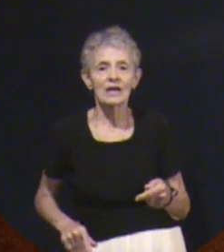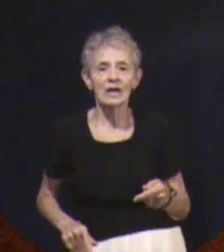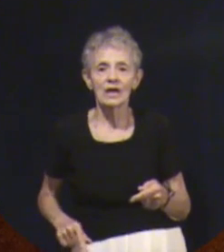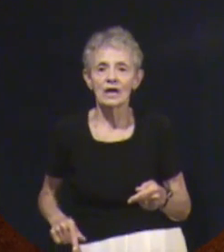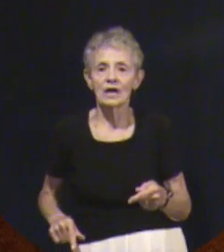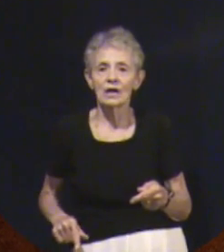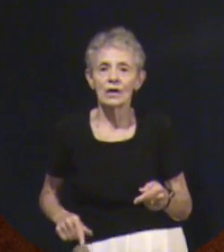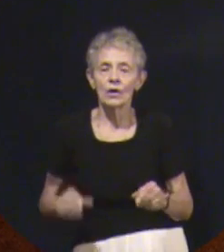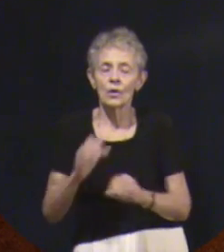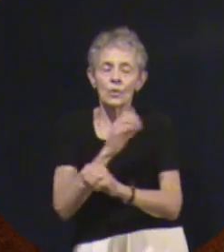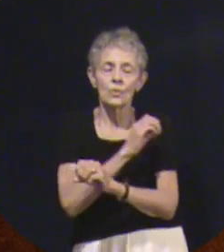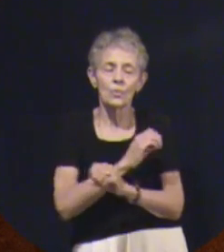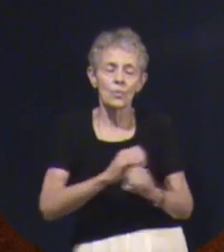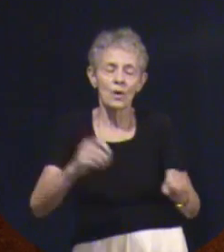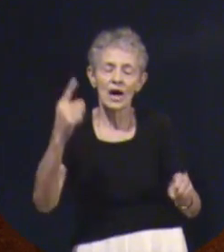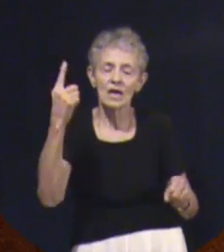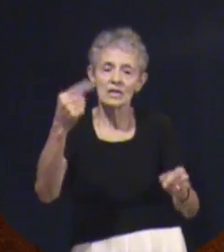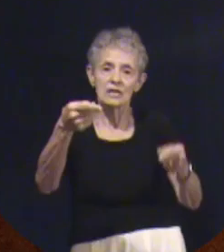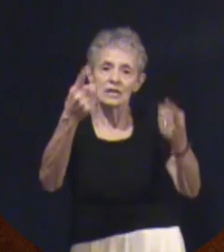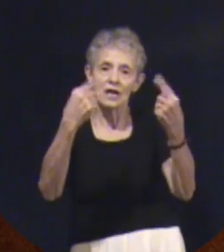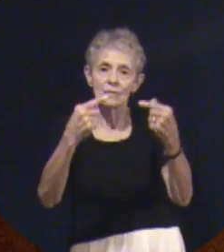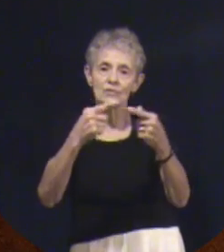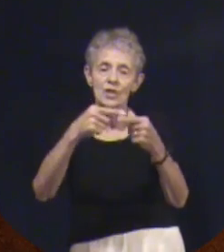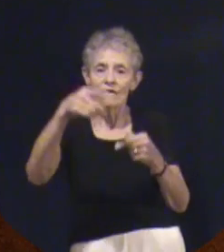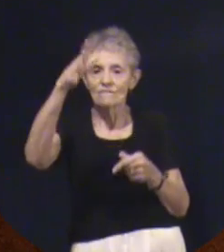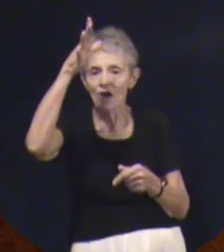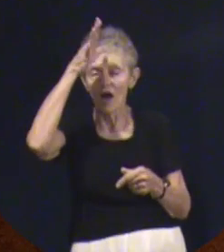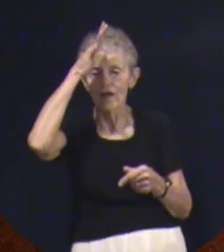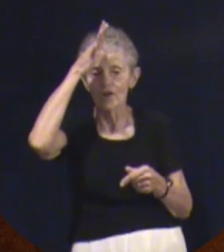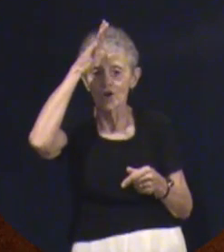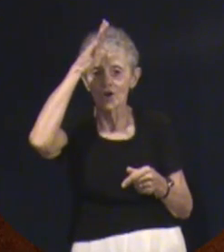Lord. No one comes to the